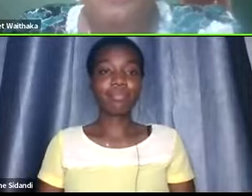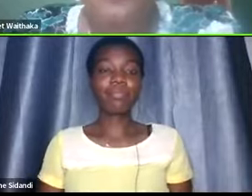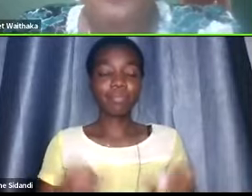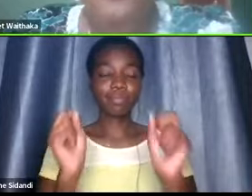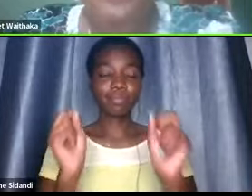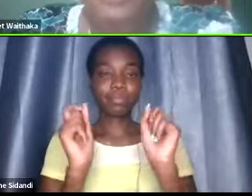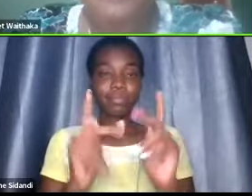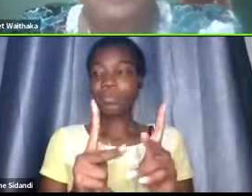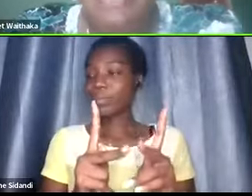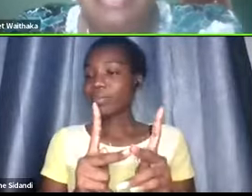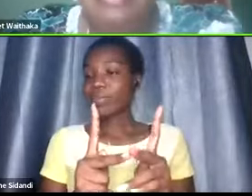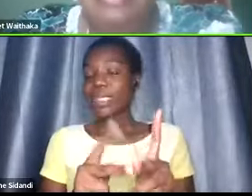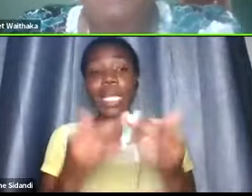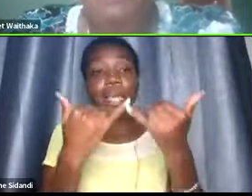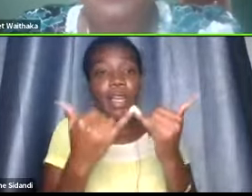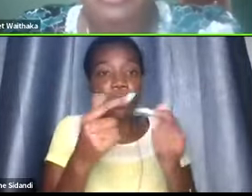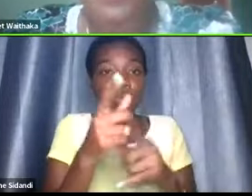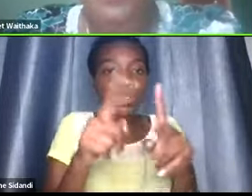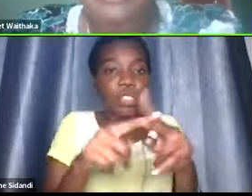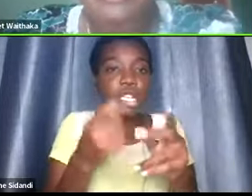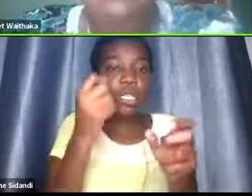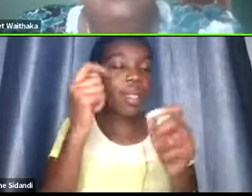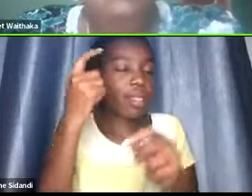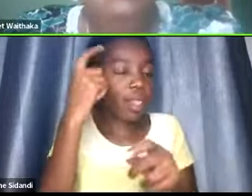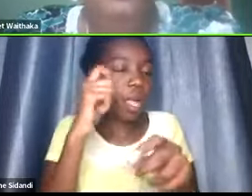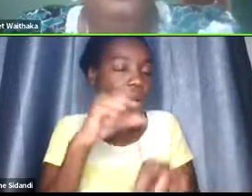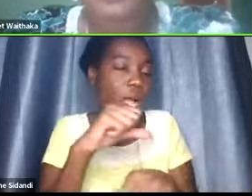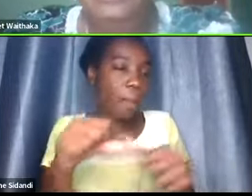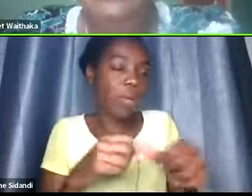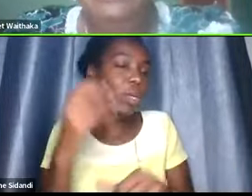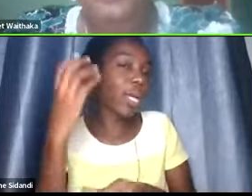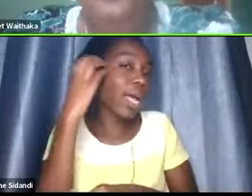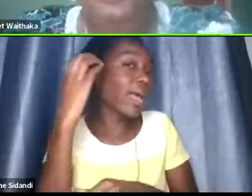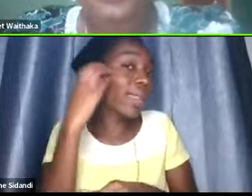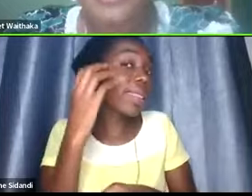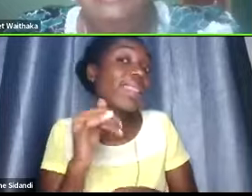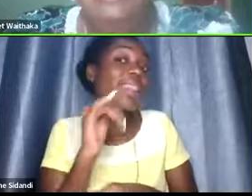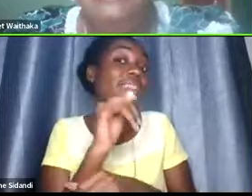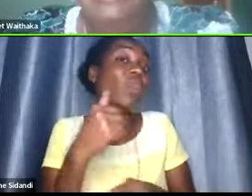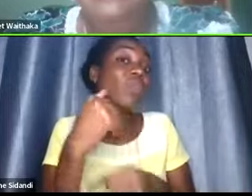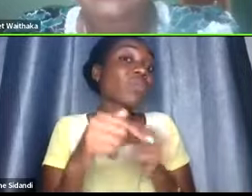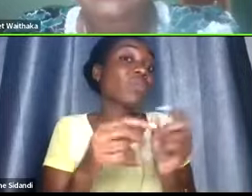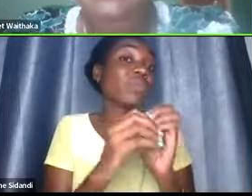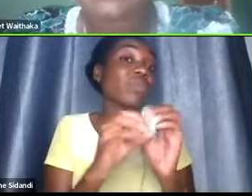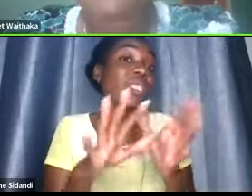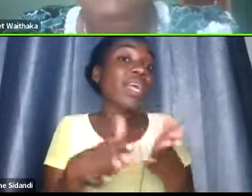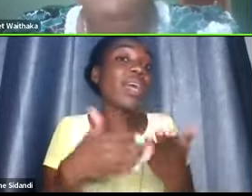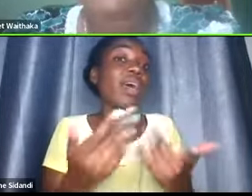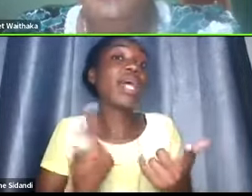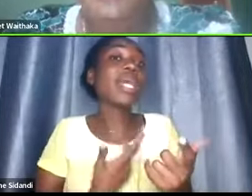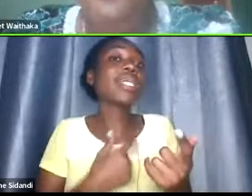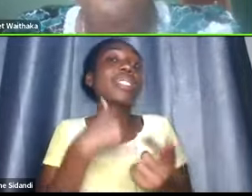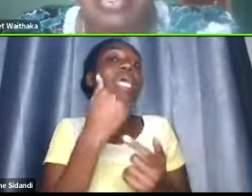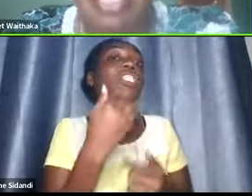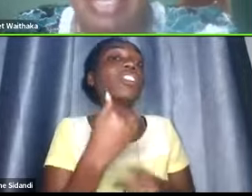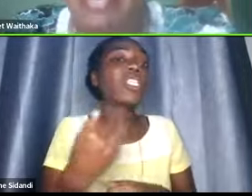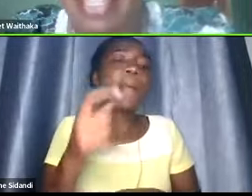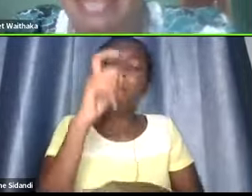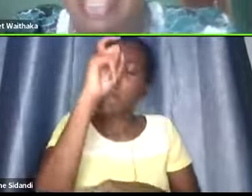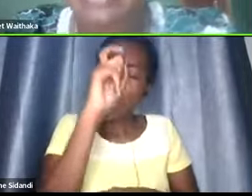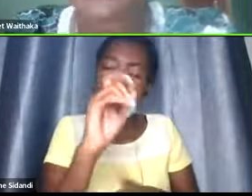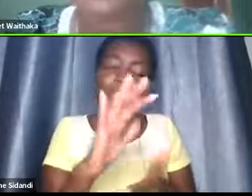Now, of course, you have to start thinking about what are these careers that do not exist. Of course, we are telling our children they must be